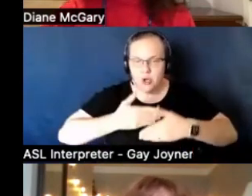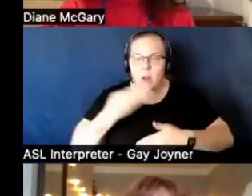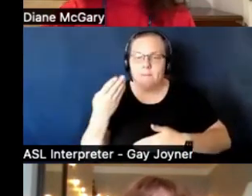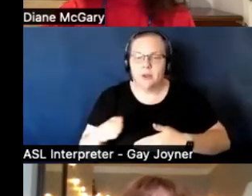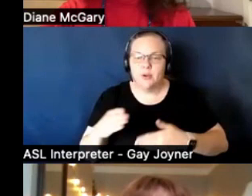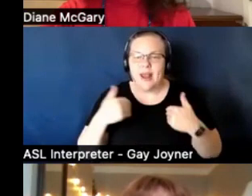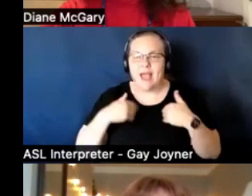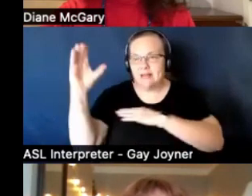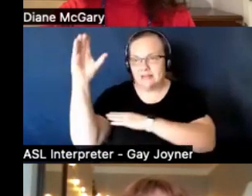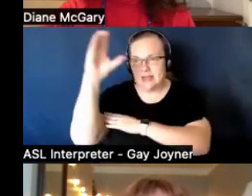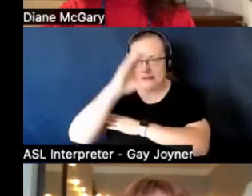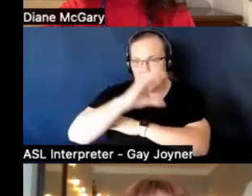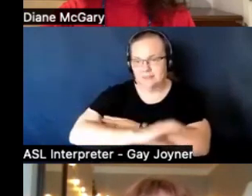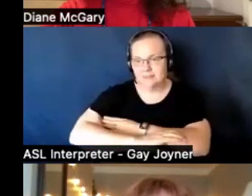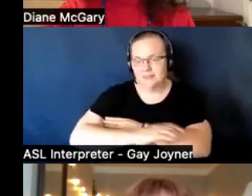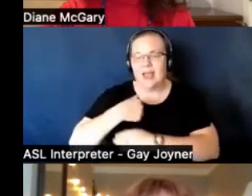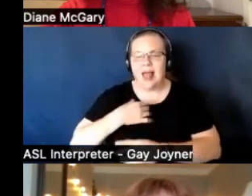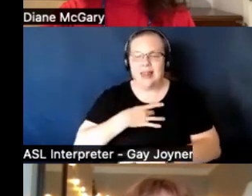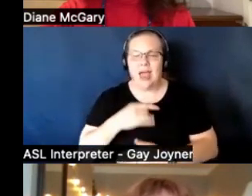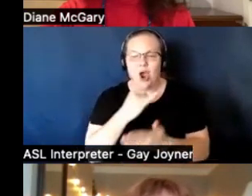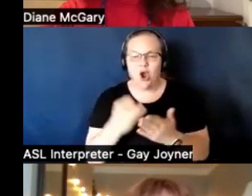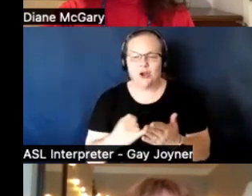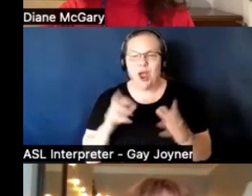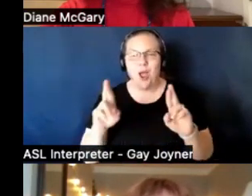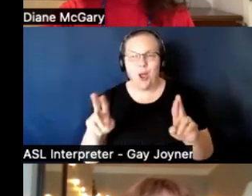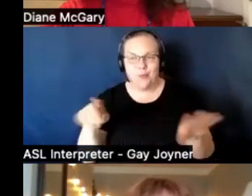a sunset. I like art, and I hope you do too.